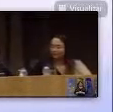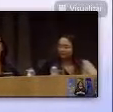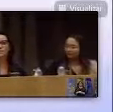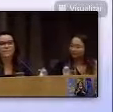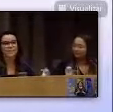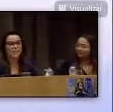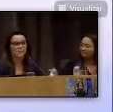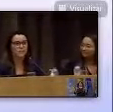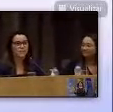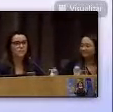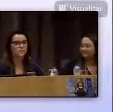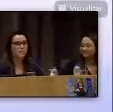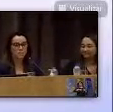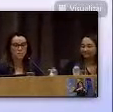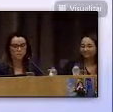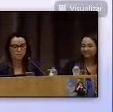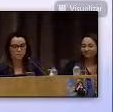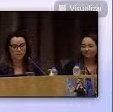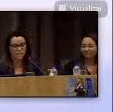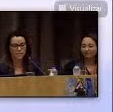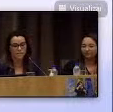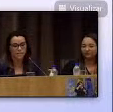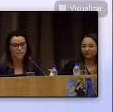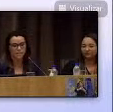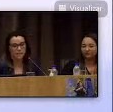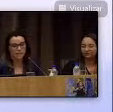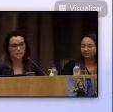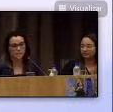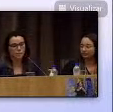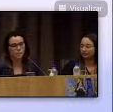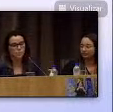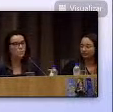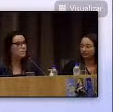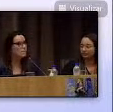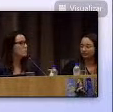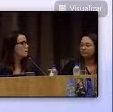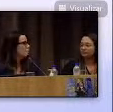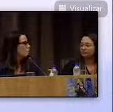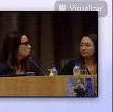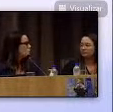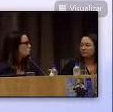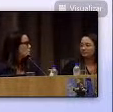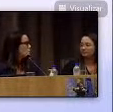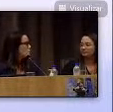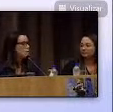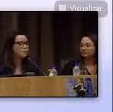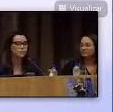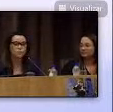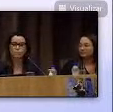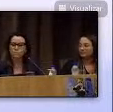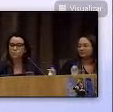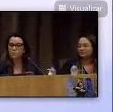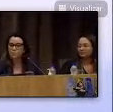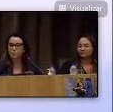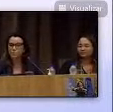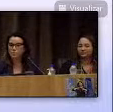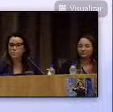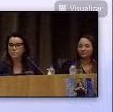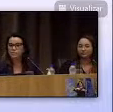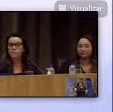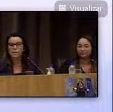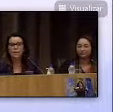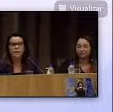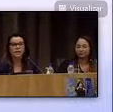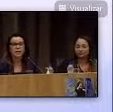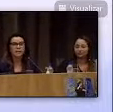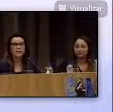It wasn't different from the ones you lived, but certainly brought us a lot of growth, and all